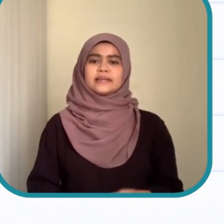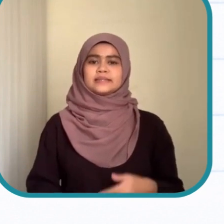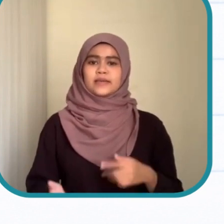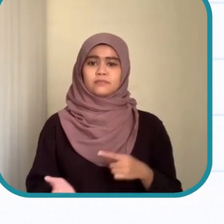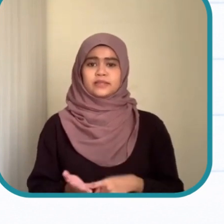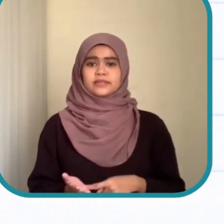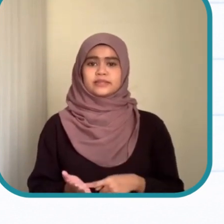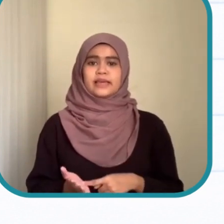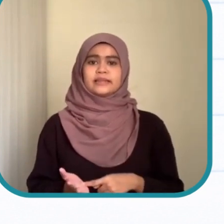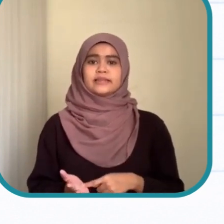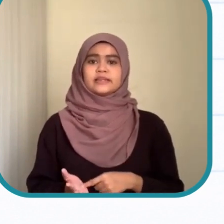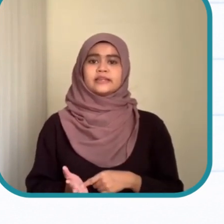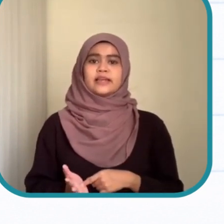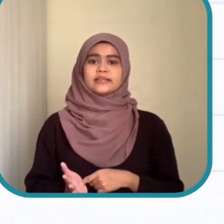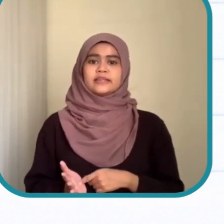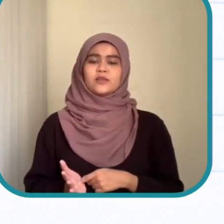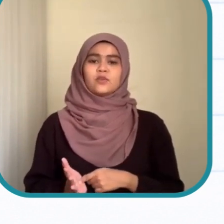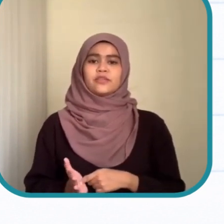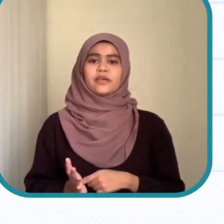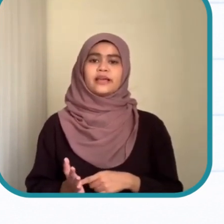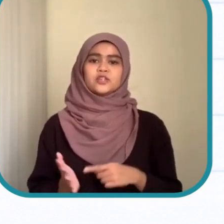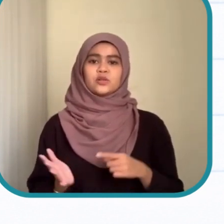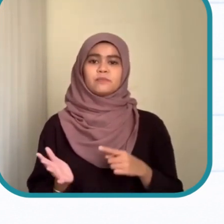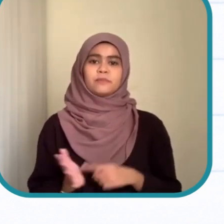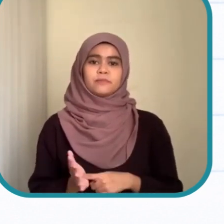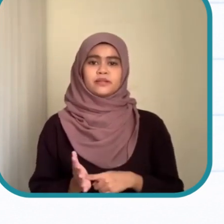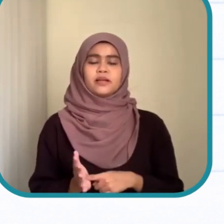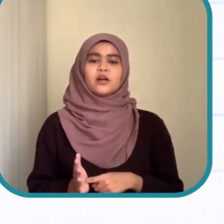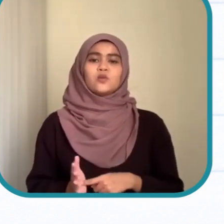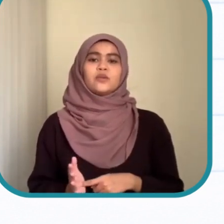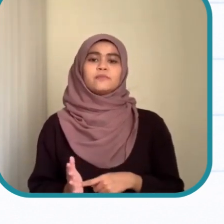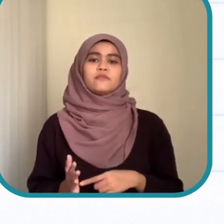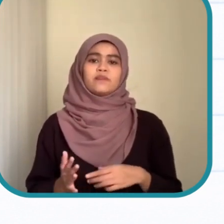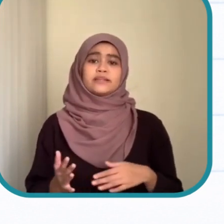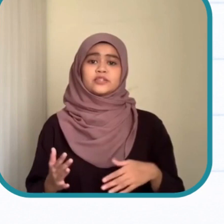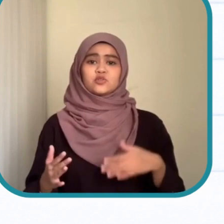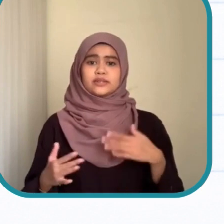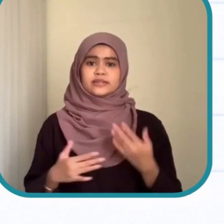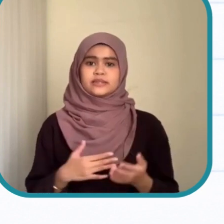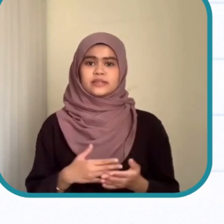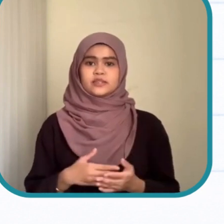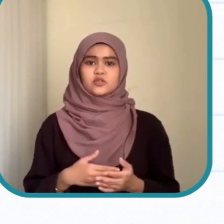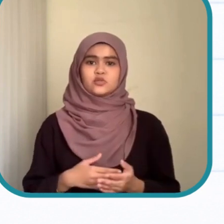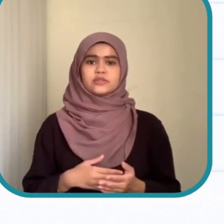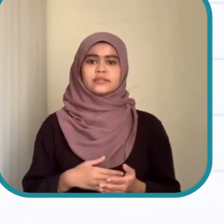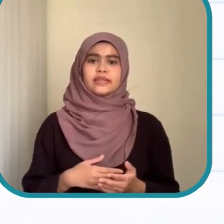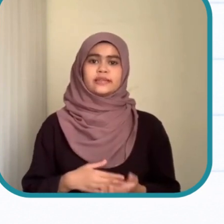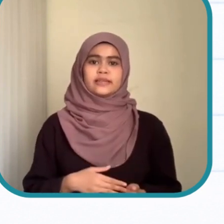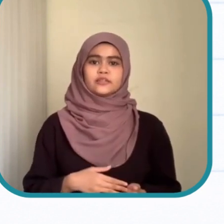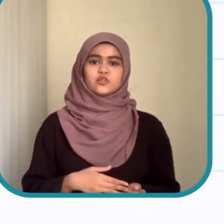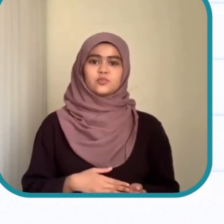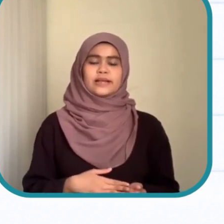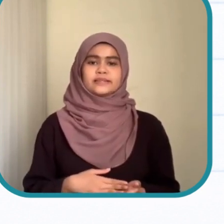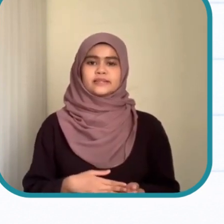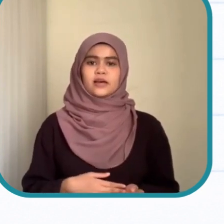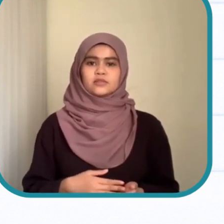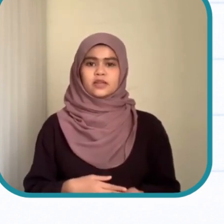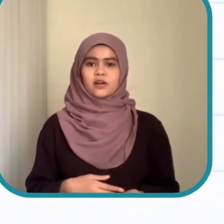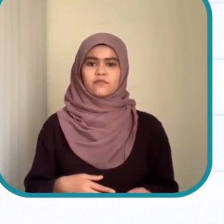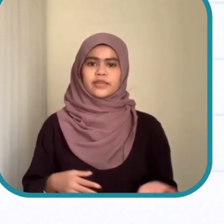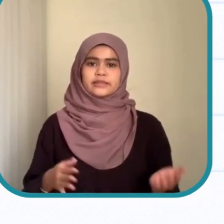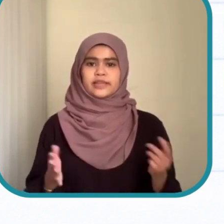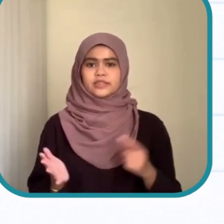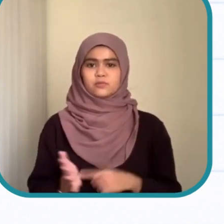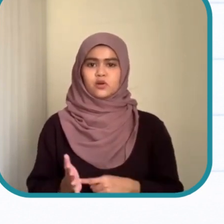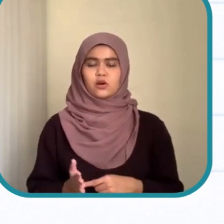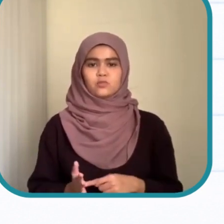Assigning assignments that need connecting with actual people will provide students the tools they need to practice outside